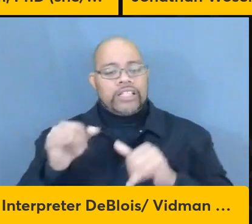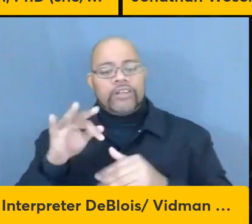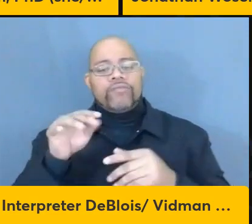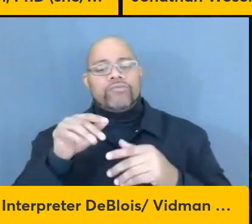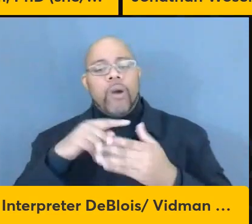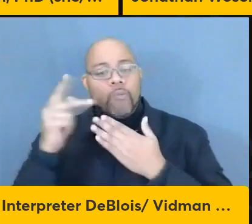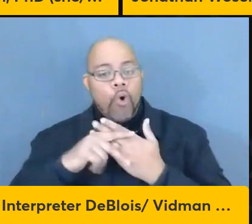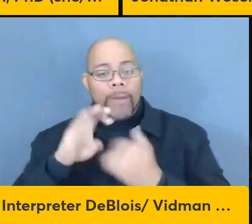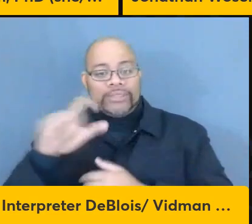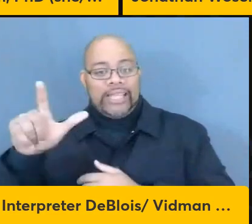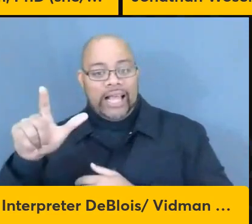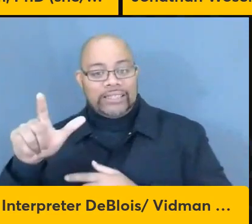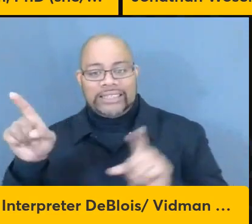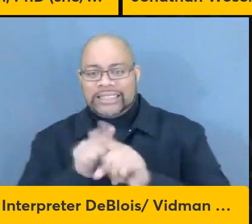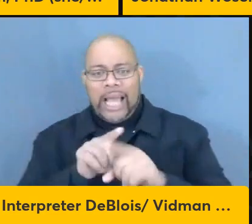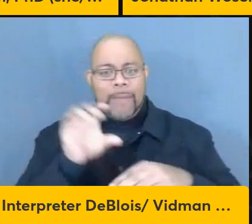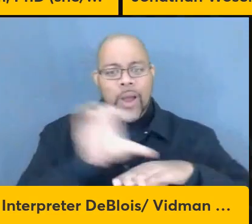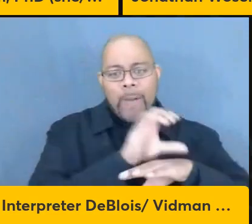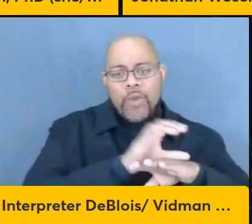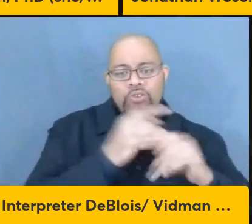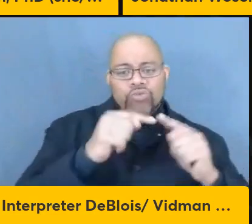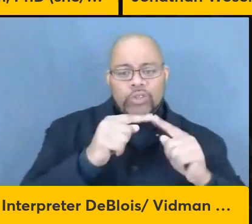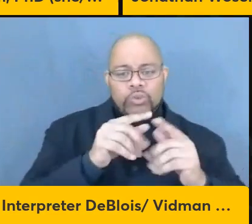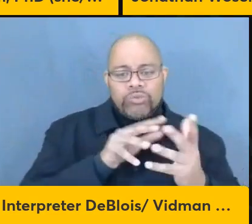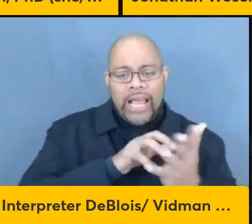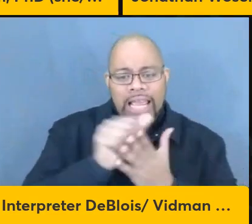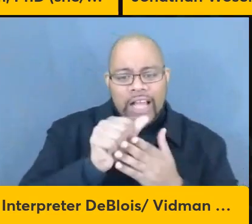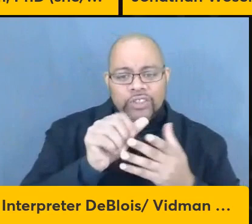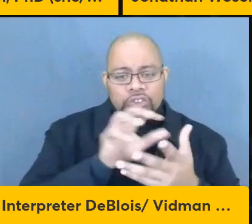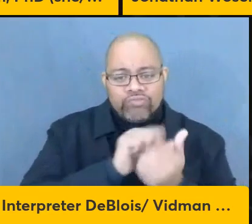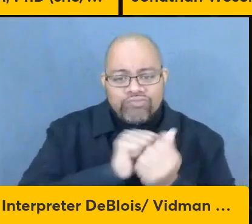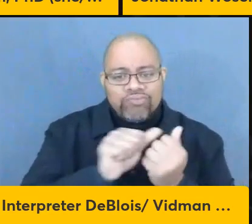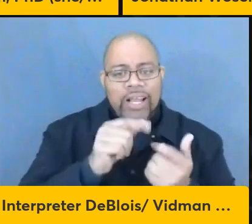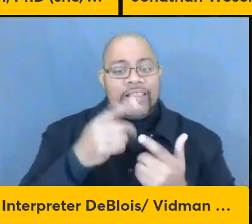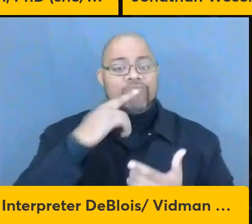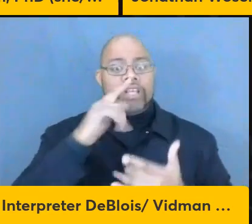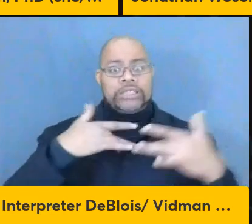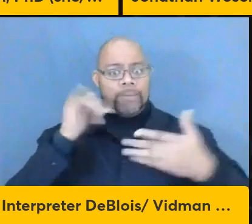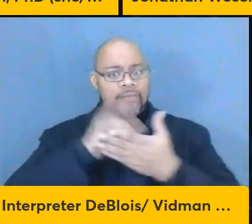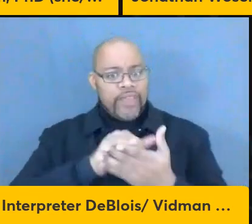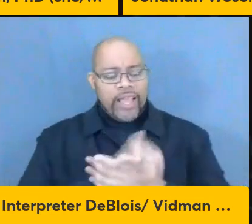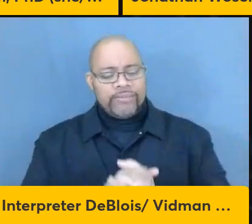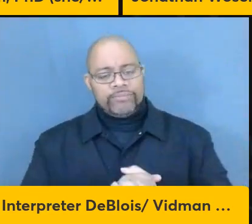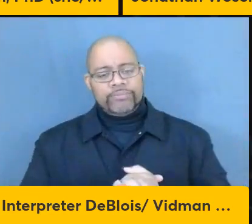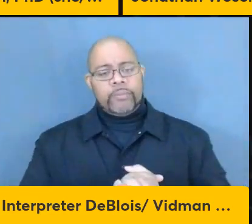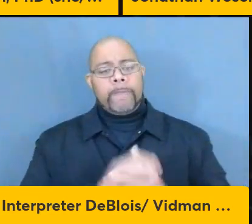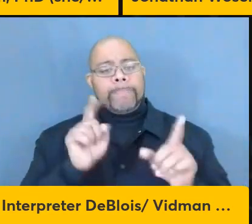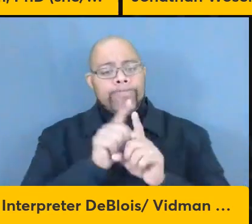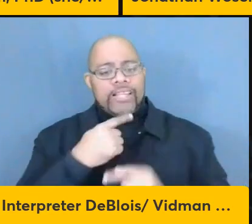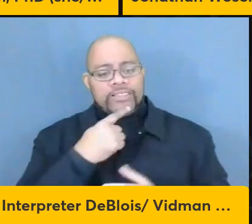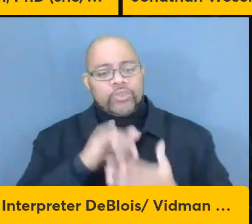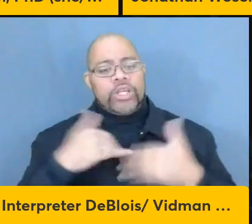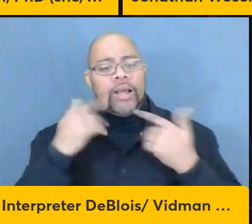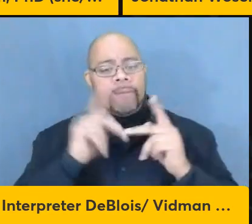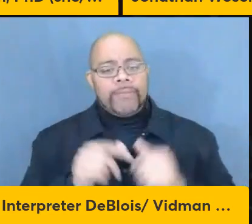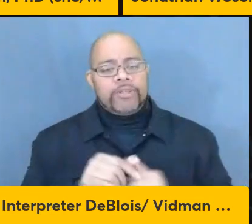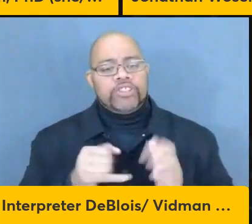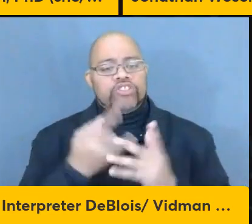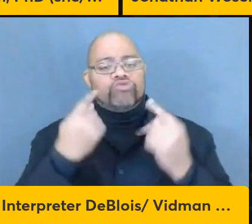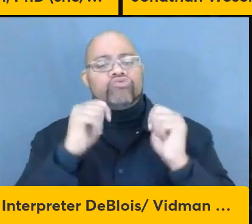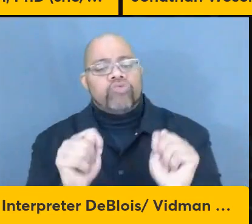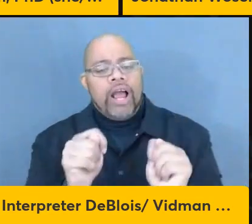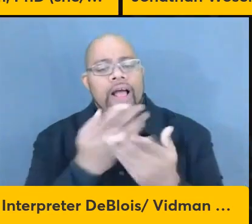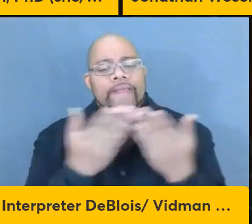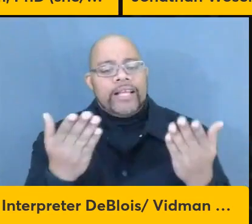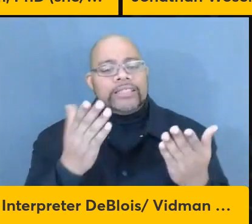programming cells, like you program a computer to target cancer, and they got very excited about that. I'd also say to young people to just try